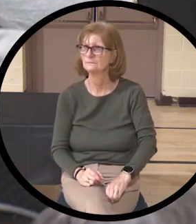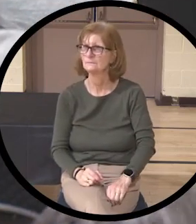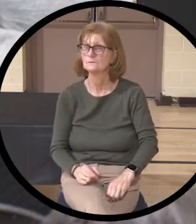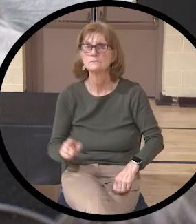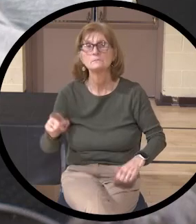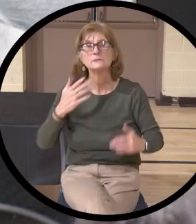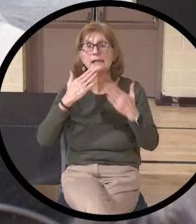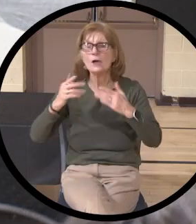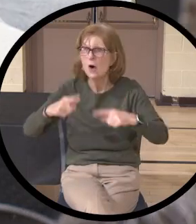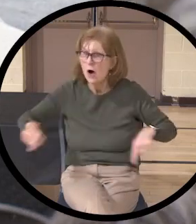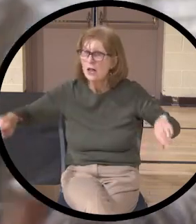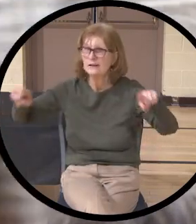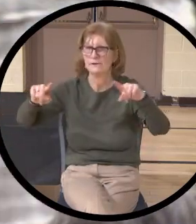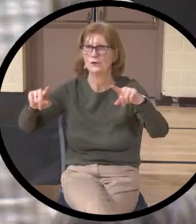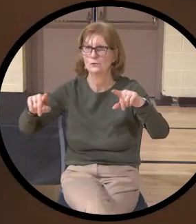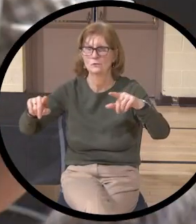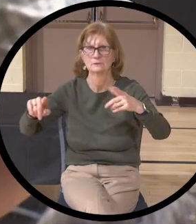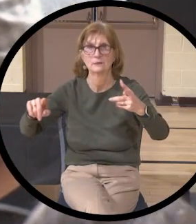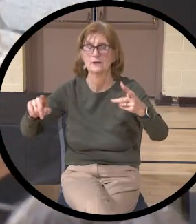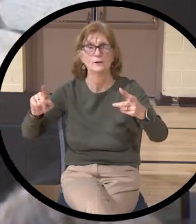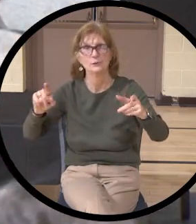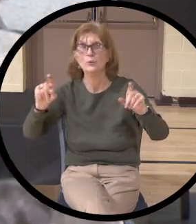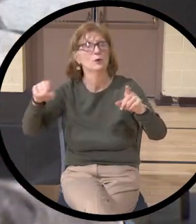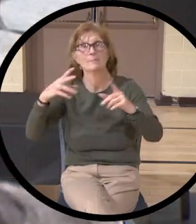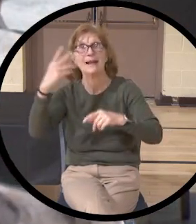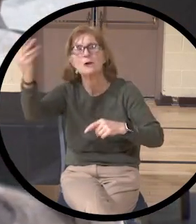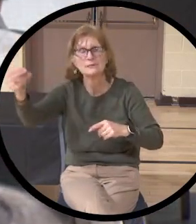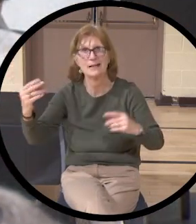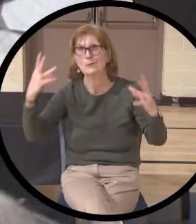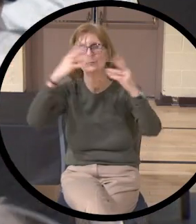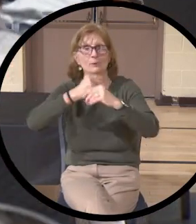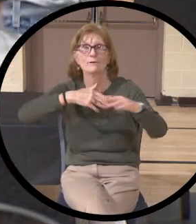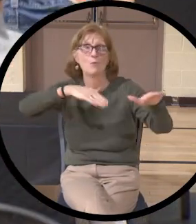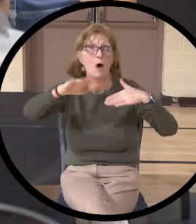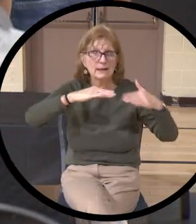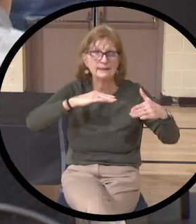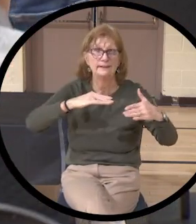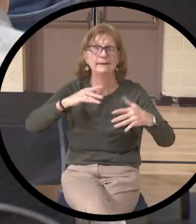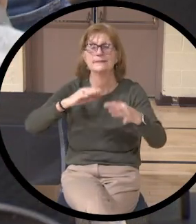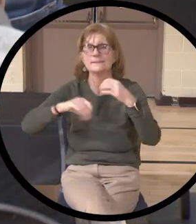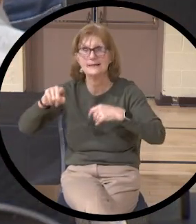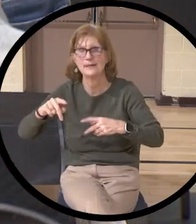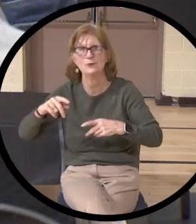And thank you all for spending a beautiful evening indoors with us talking about traffic.